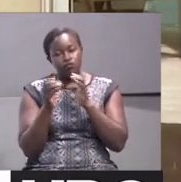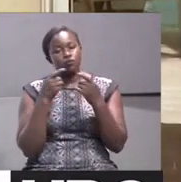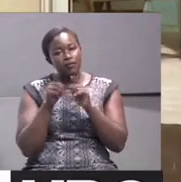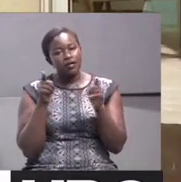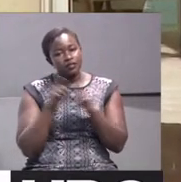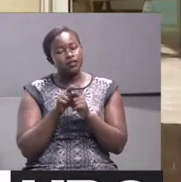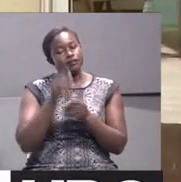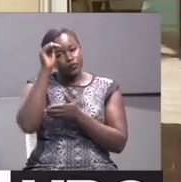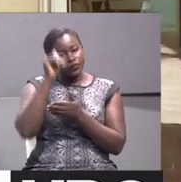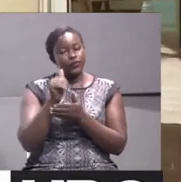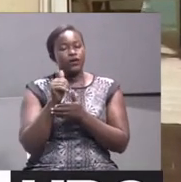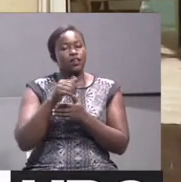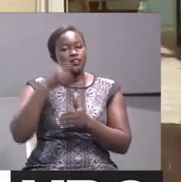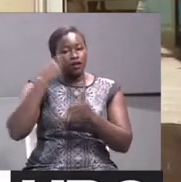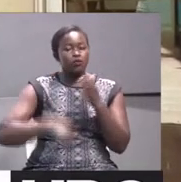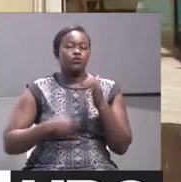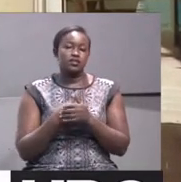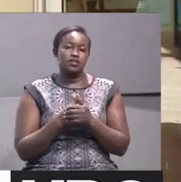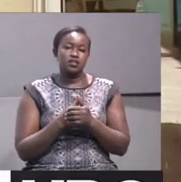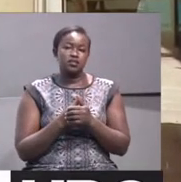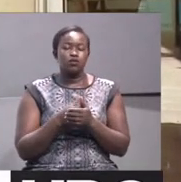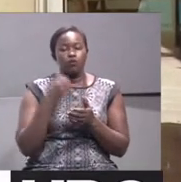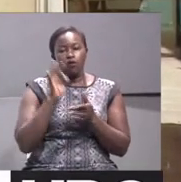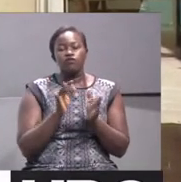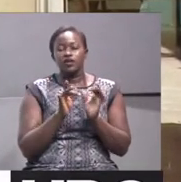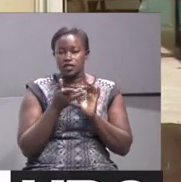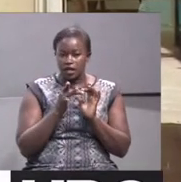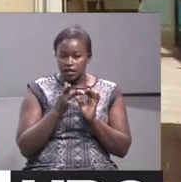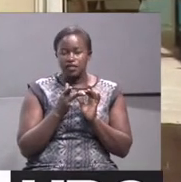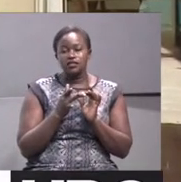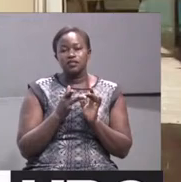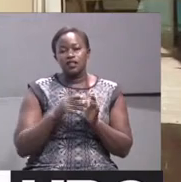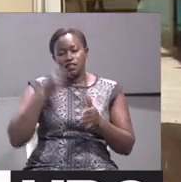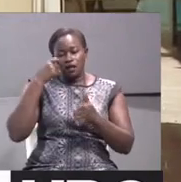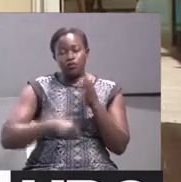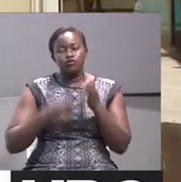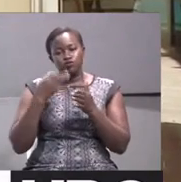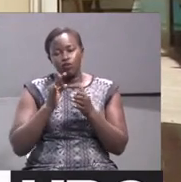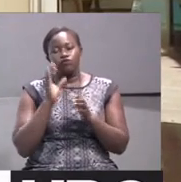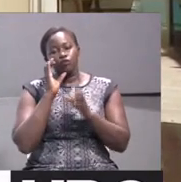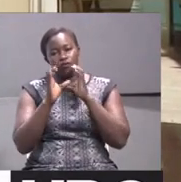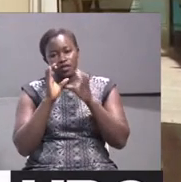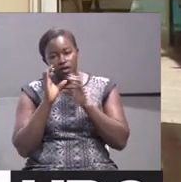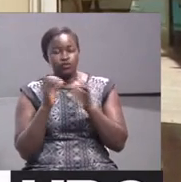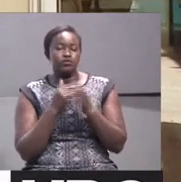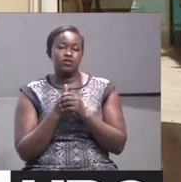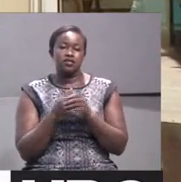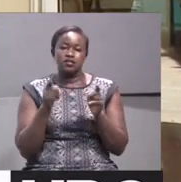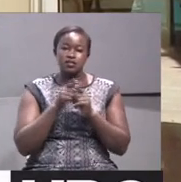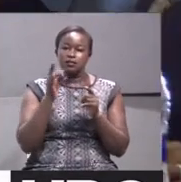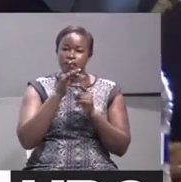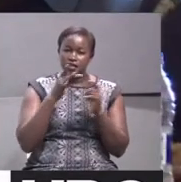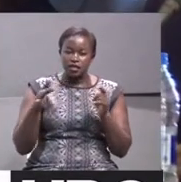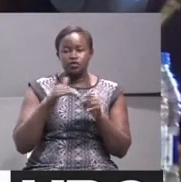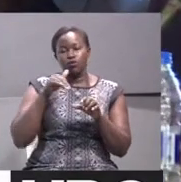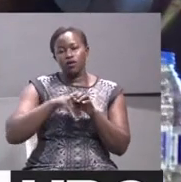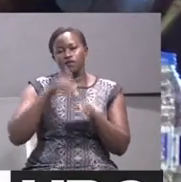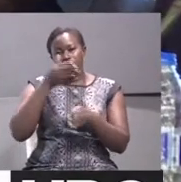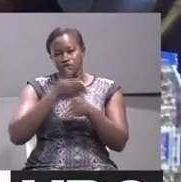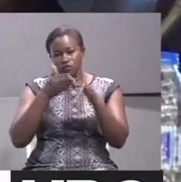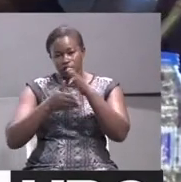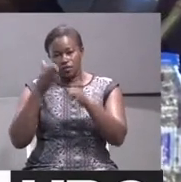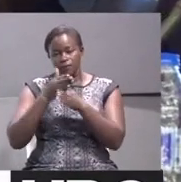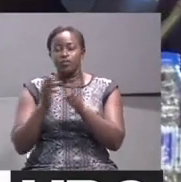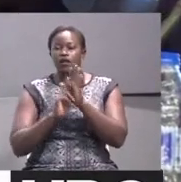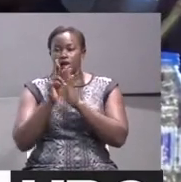down the cost of, the cost of internet, the cost of communication, the cost of digital infrastructure. The